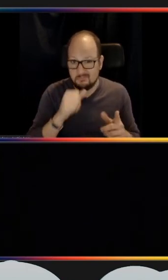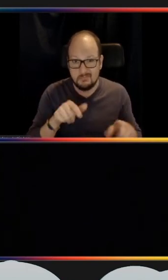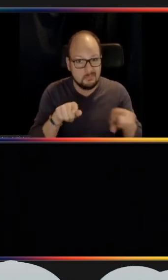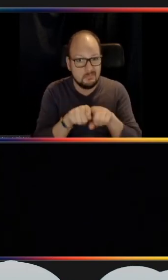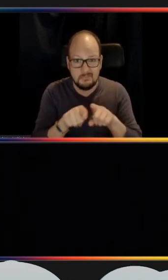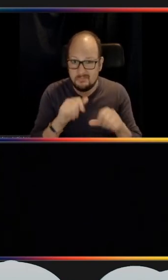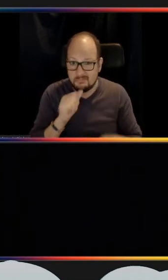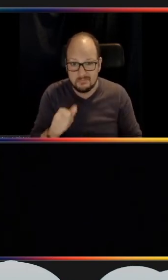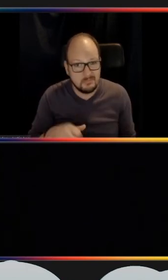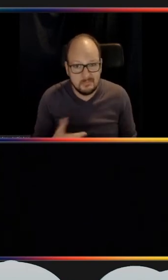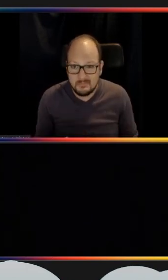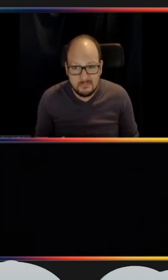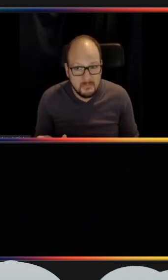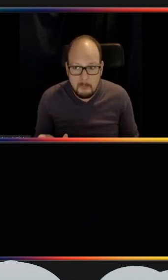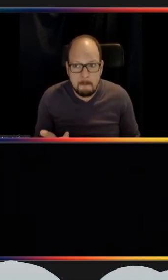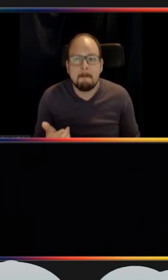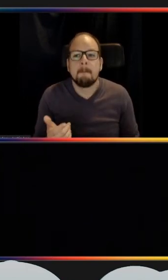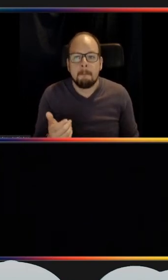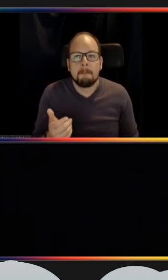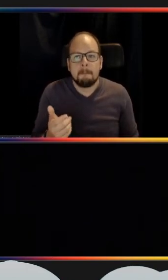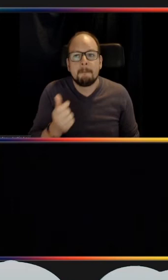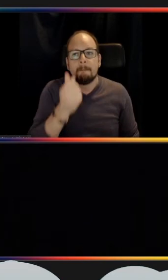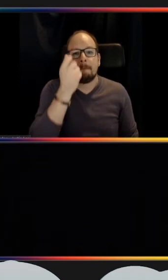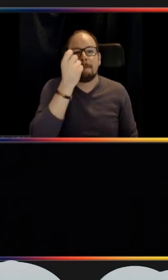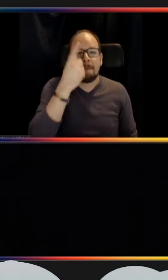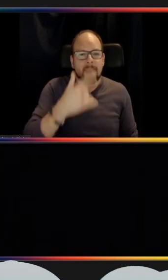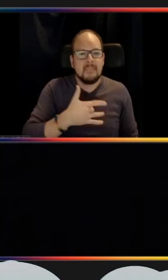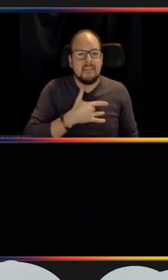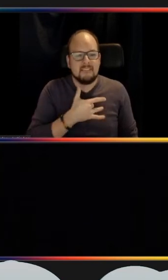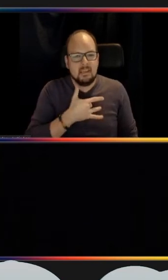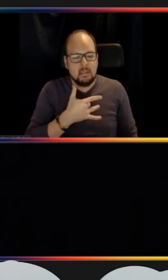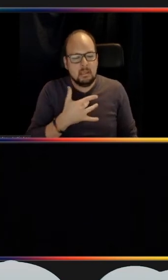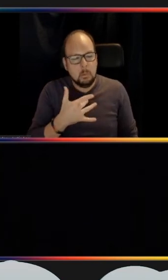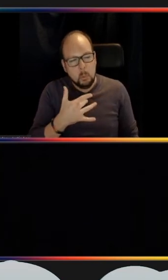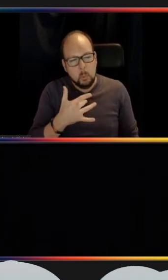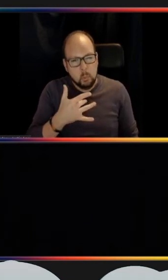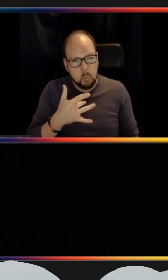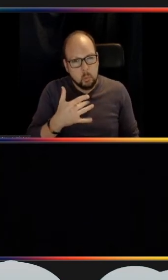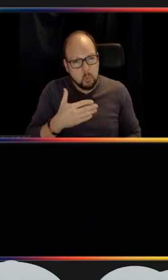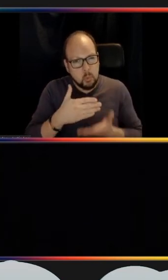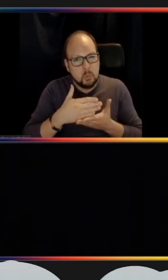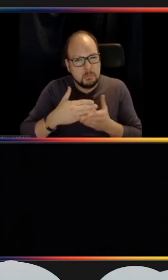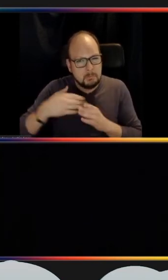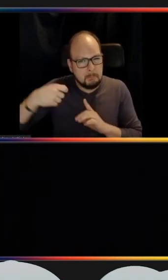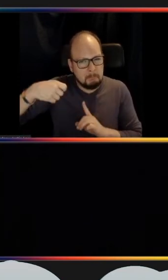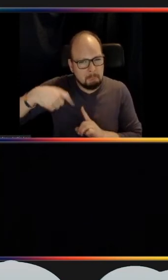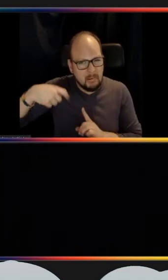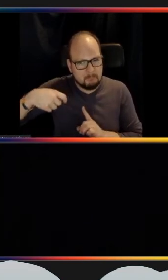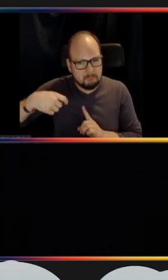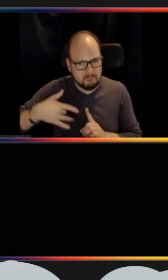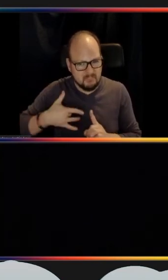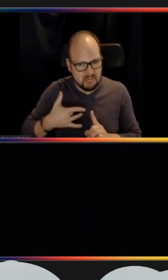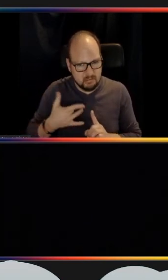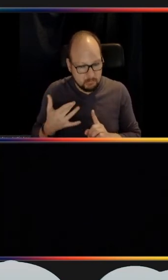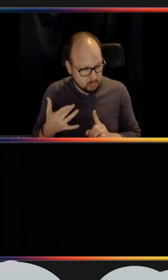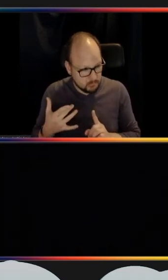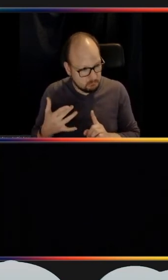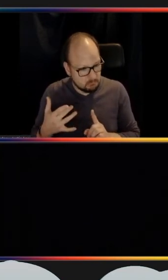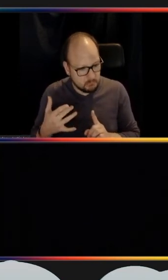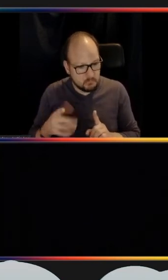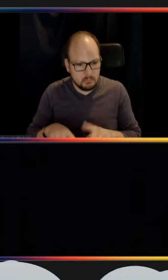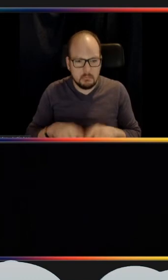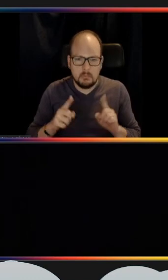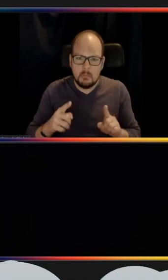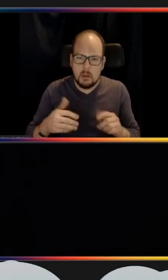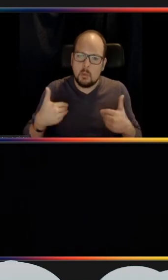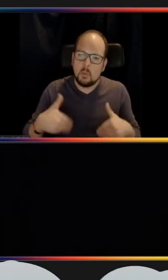And so it was like a little bit triggering, but also then it felt like so much